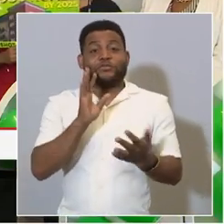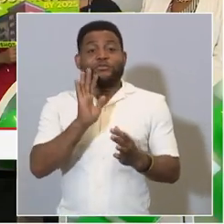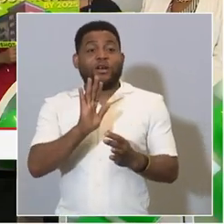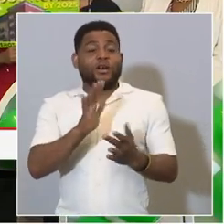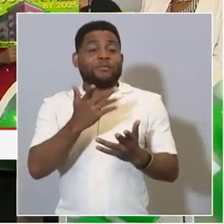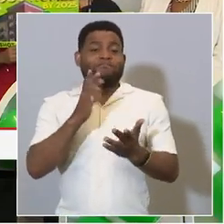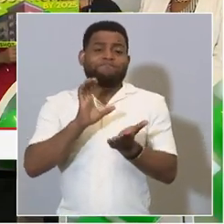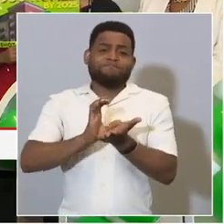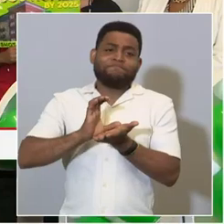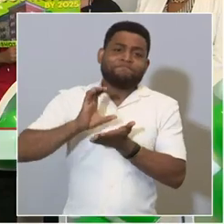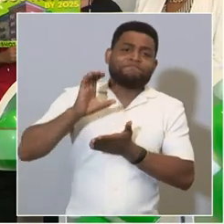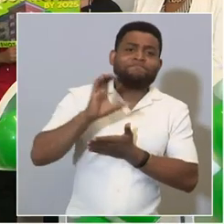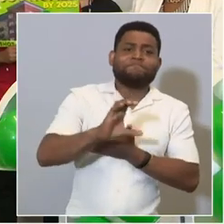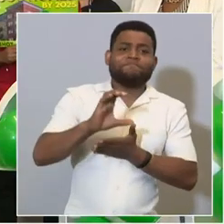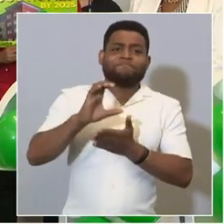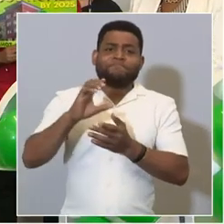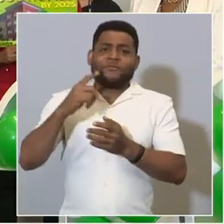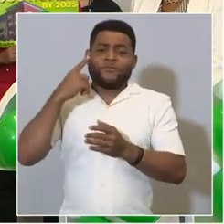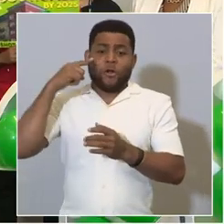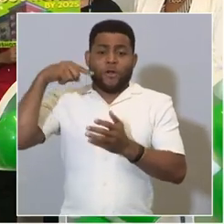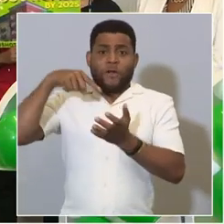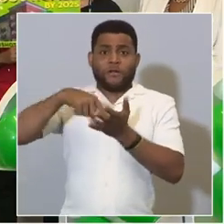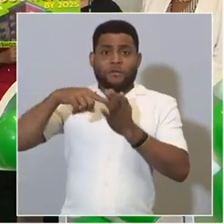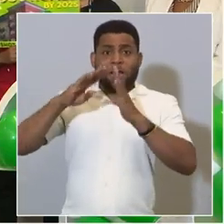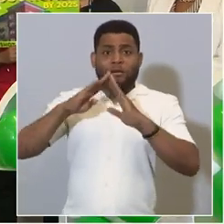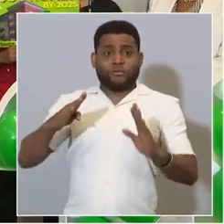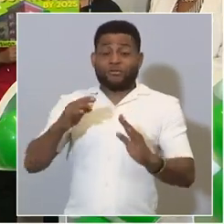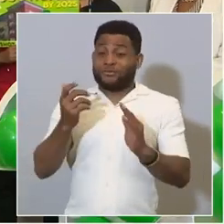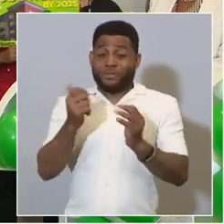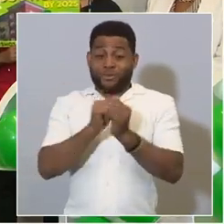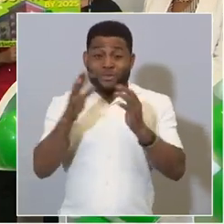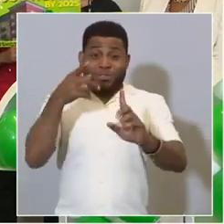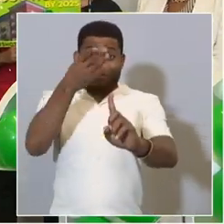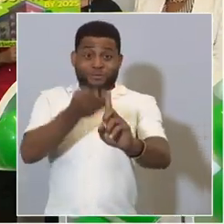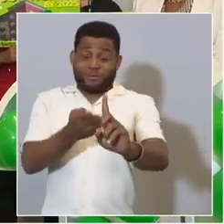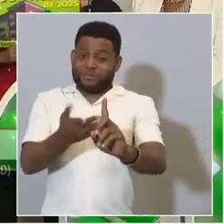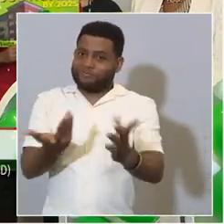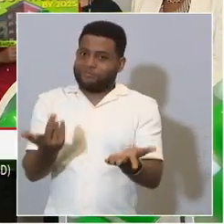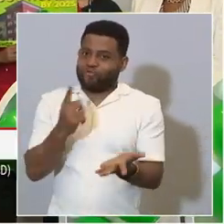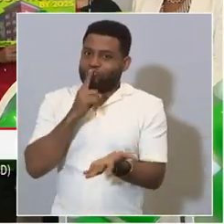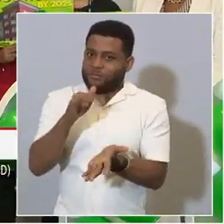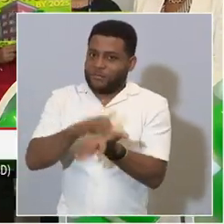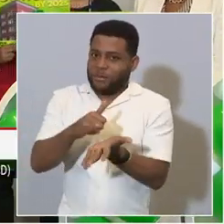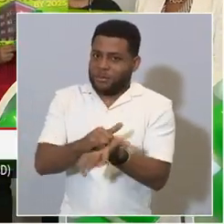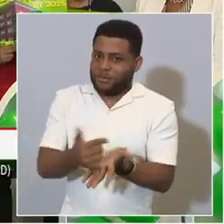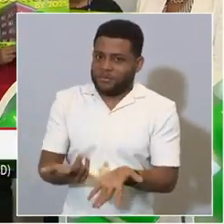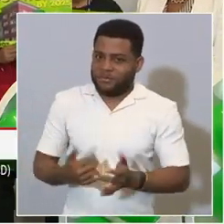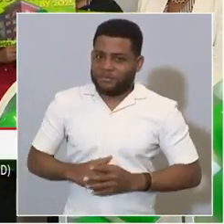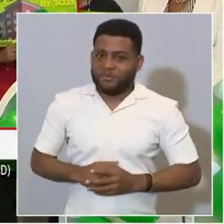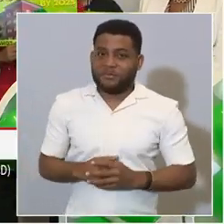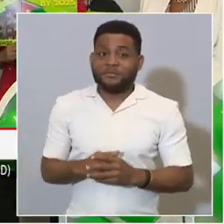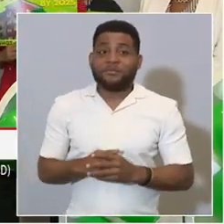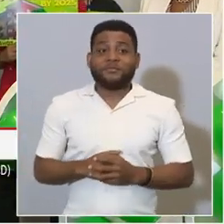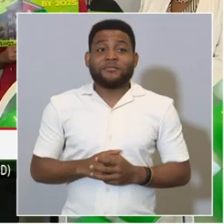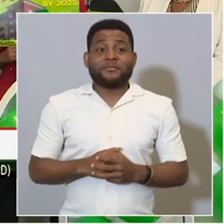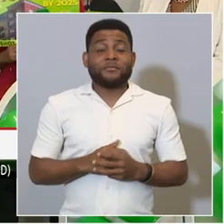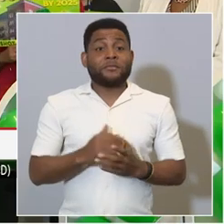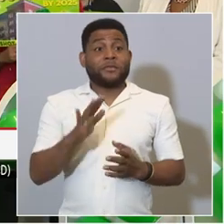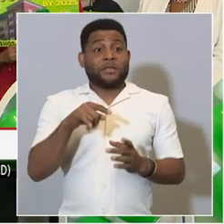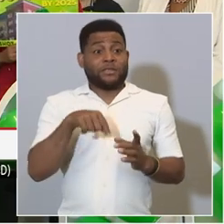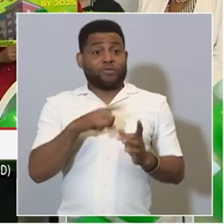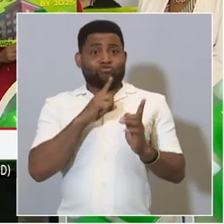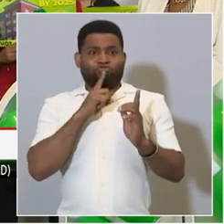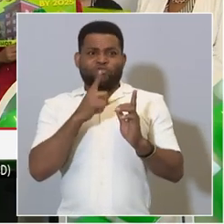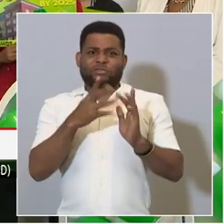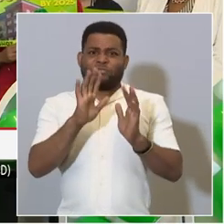Without that, none of this would have been possible. This is a testament to your dedication and promise to the residents of DC to invest